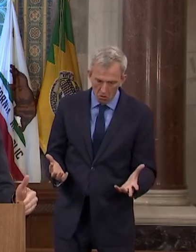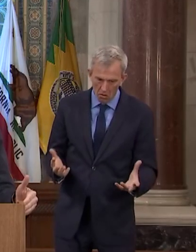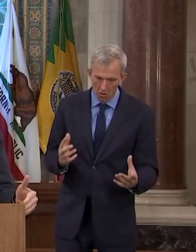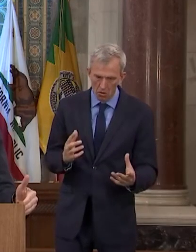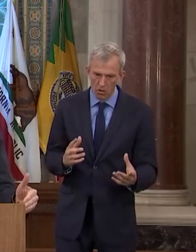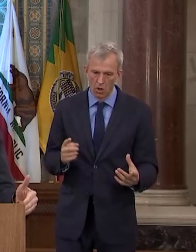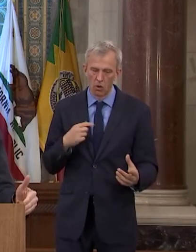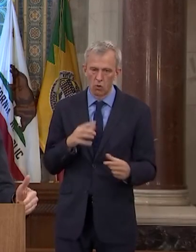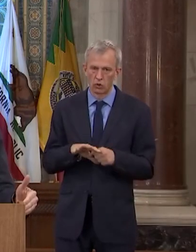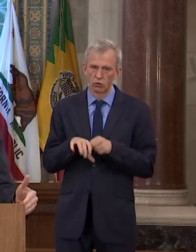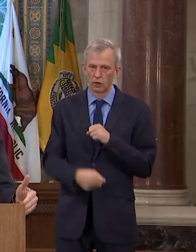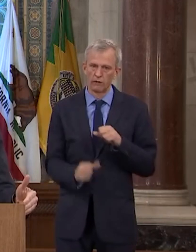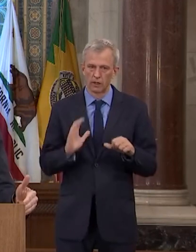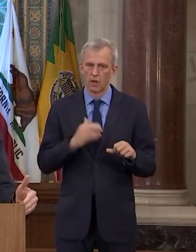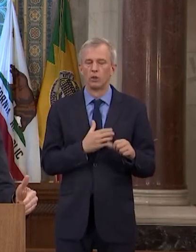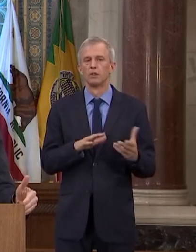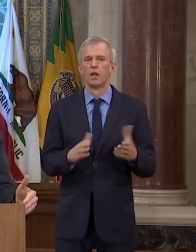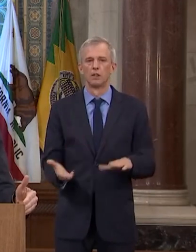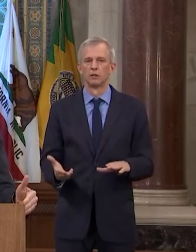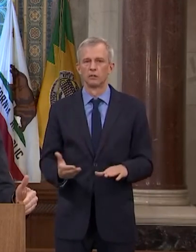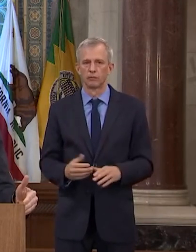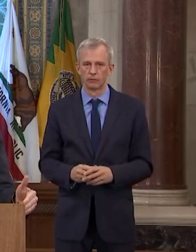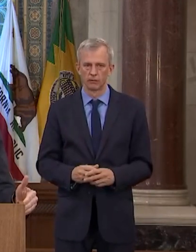We are grieving our dead.